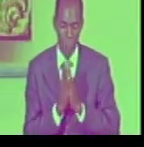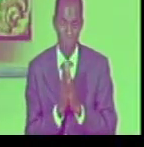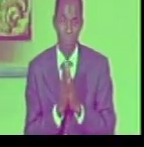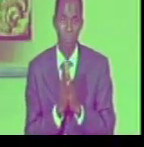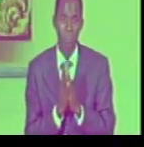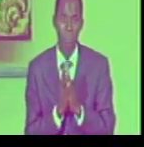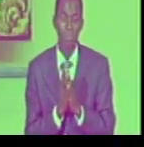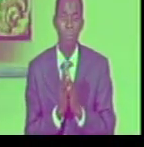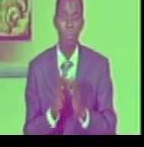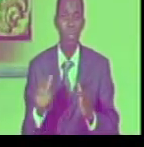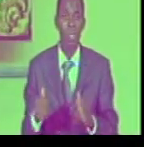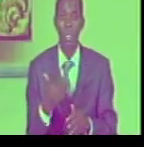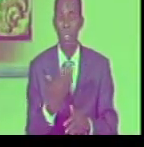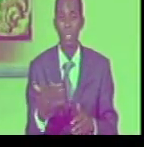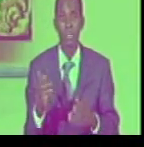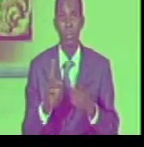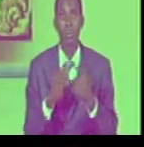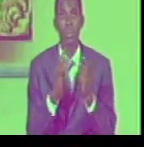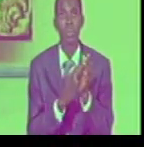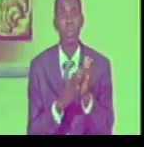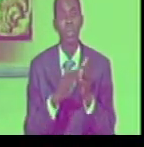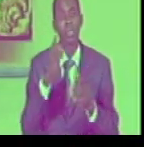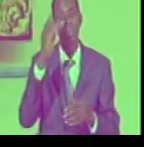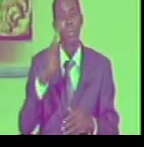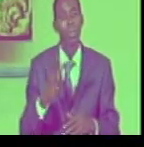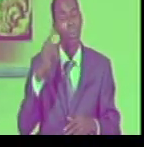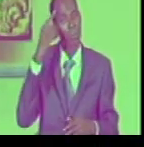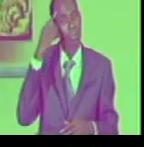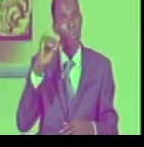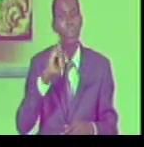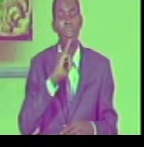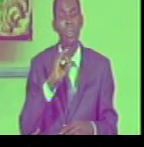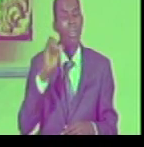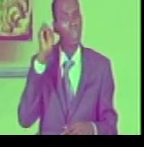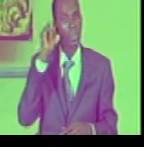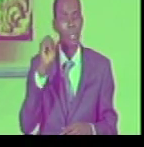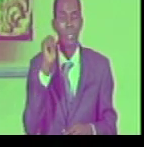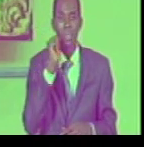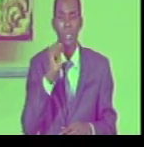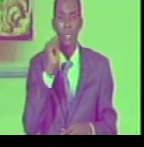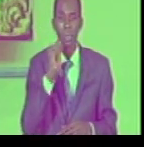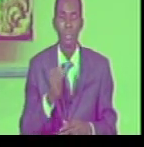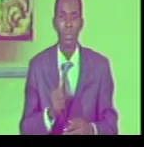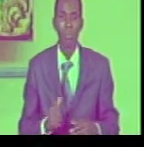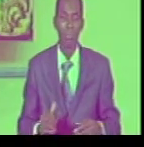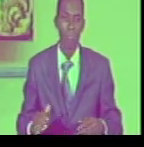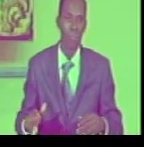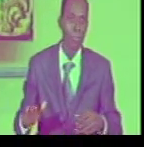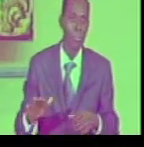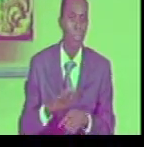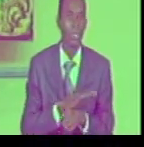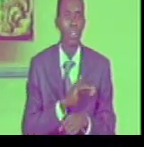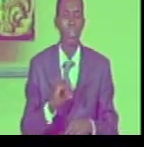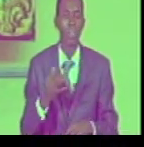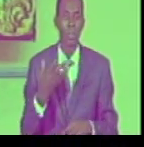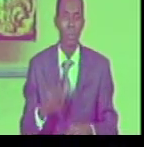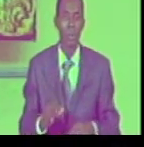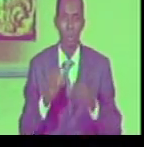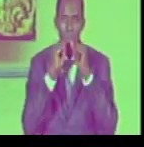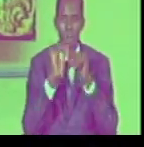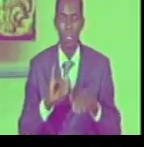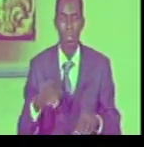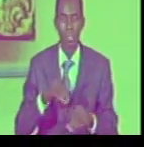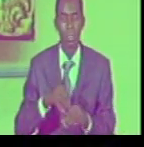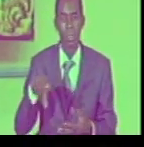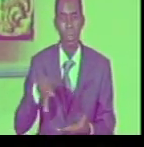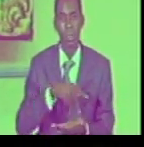Another thing to praise God for is his daily load of benefits. Psalm 68, verse 19.